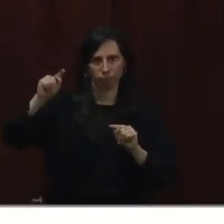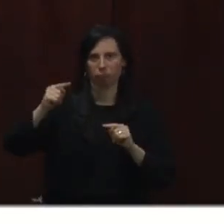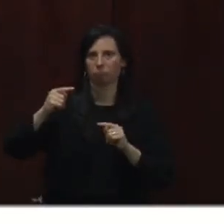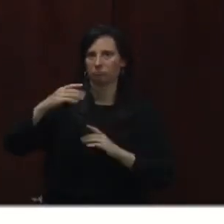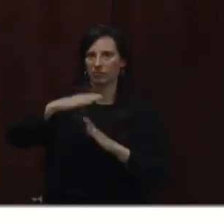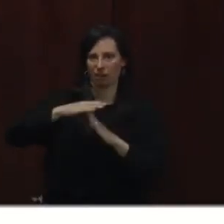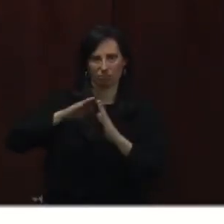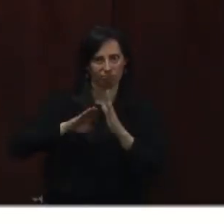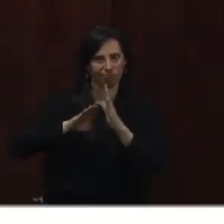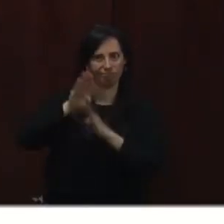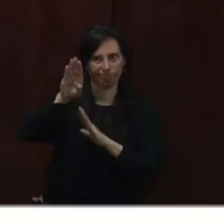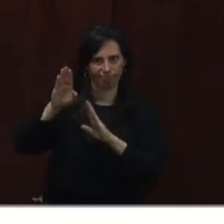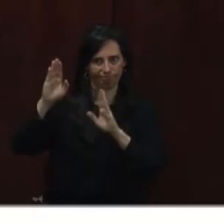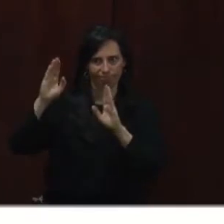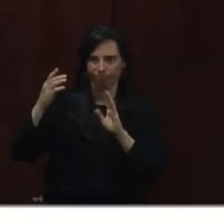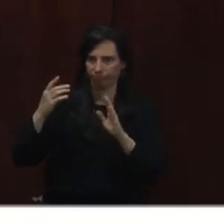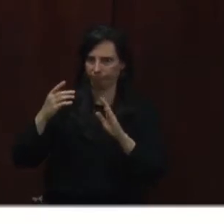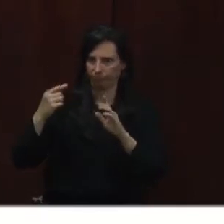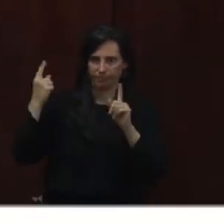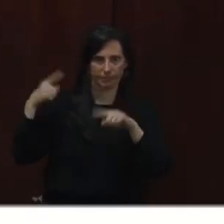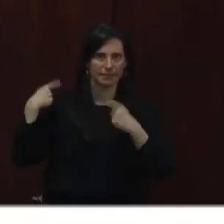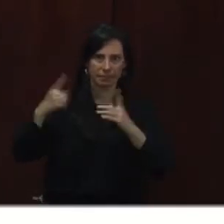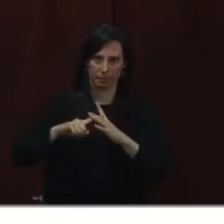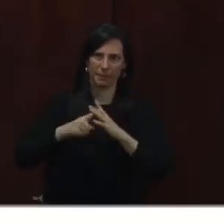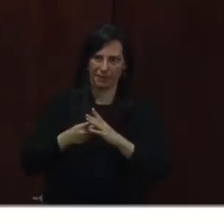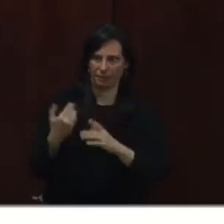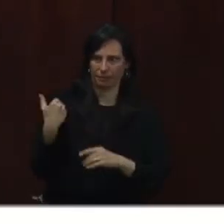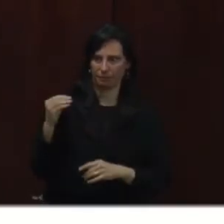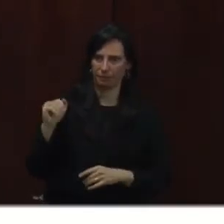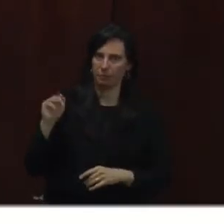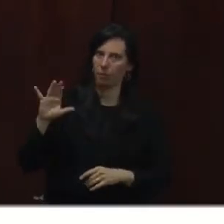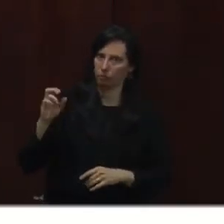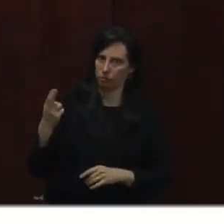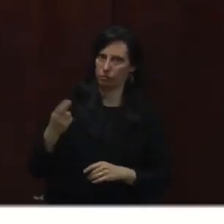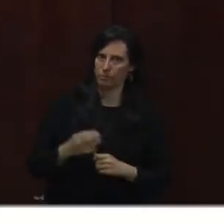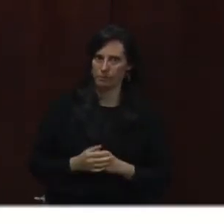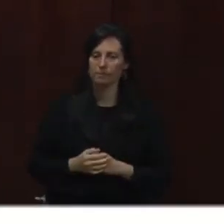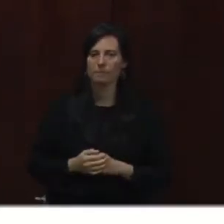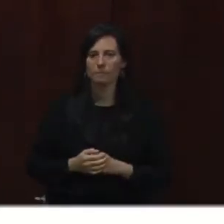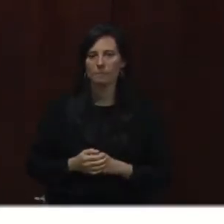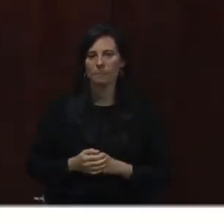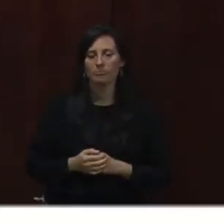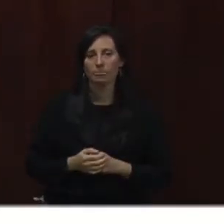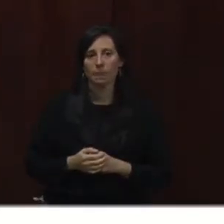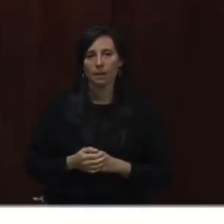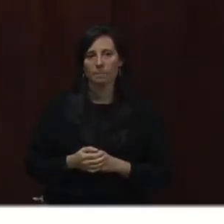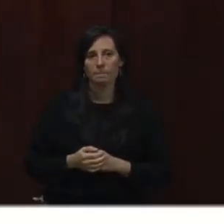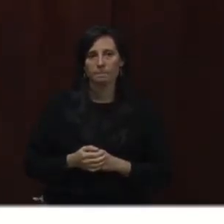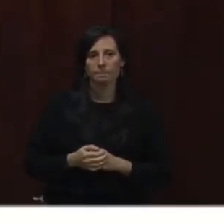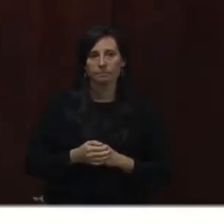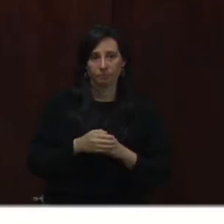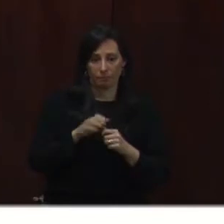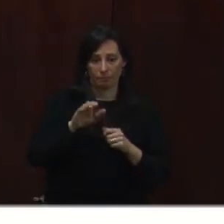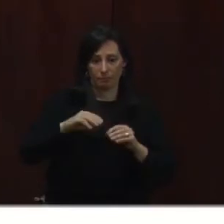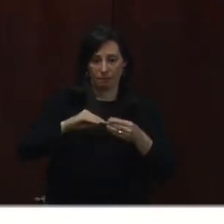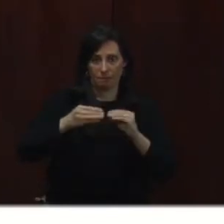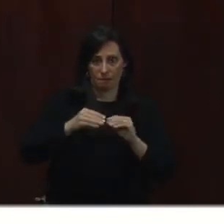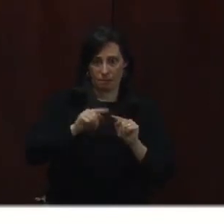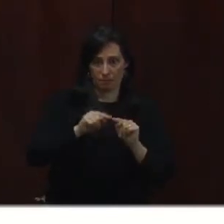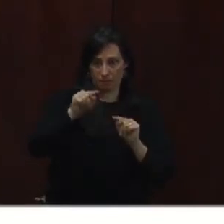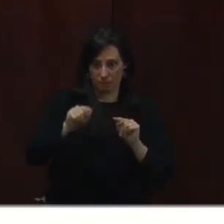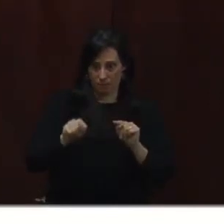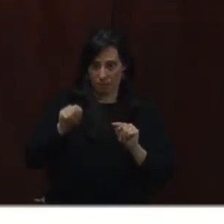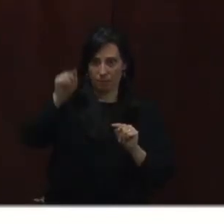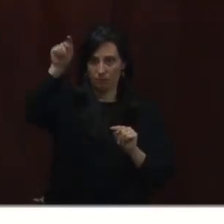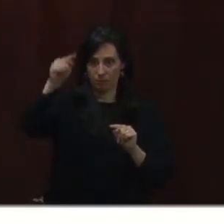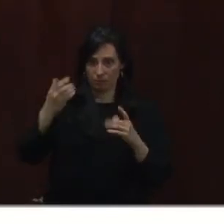the pandemic started. And just to note that the increases that we are seeing now are only just